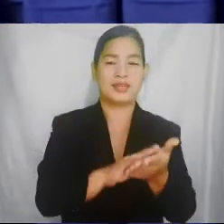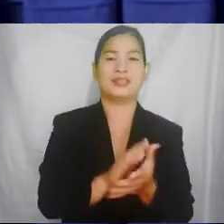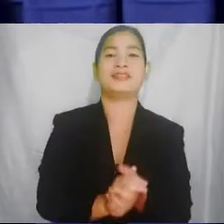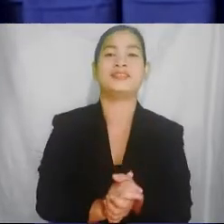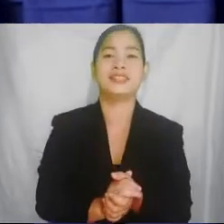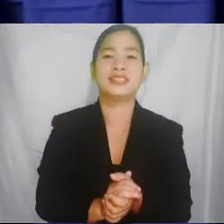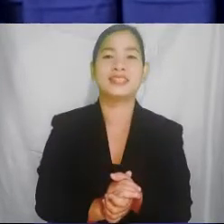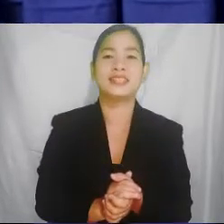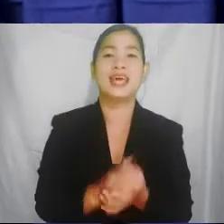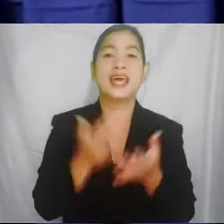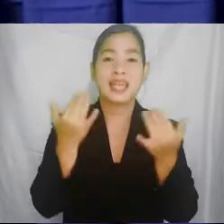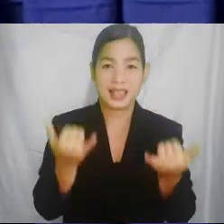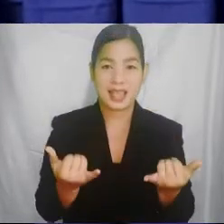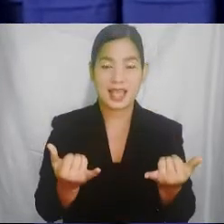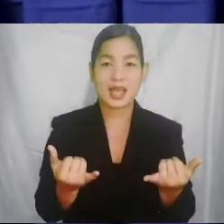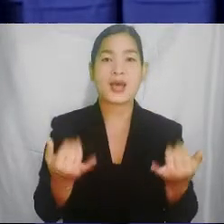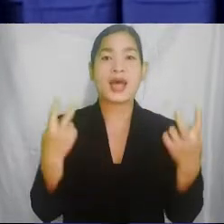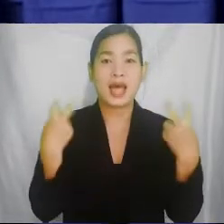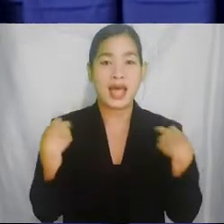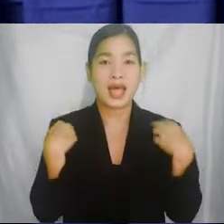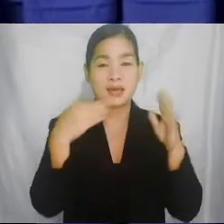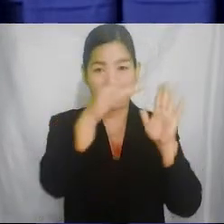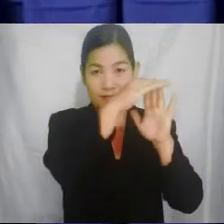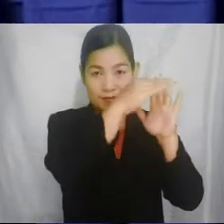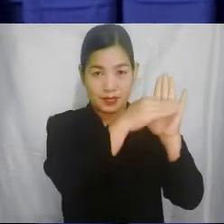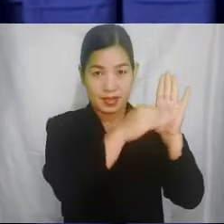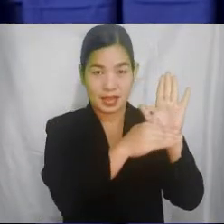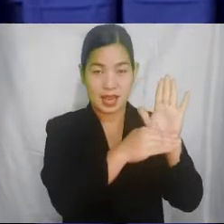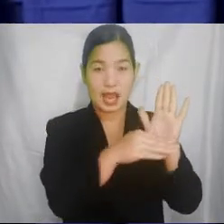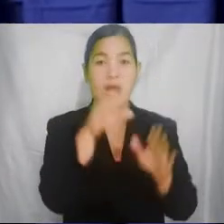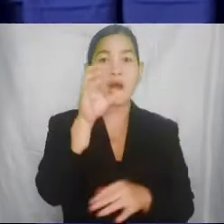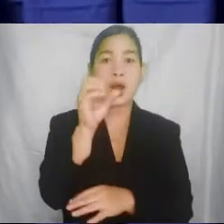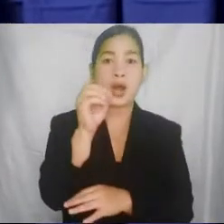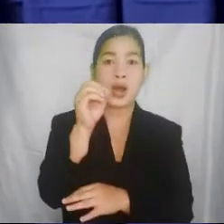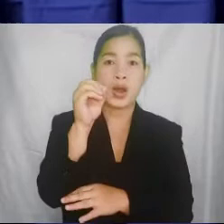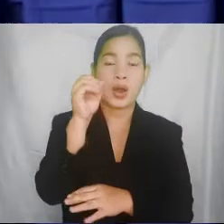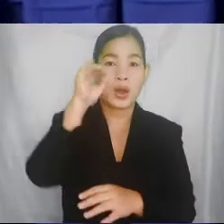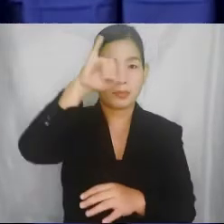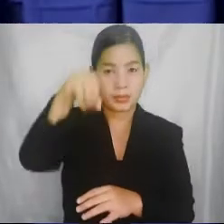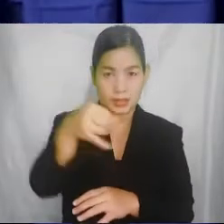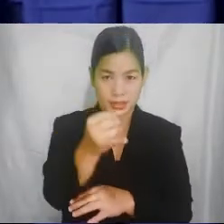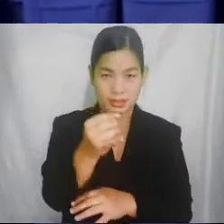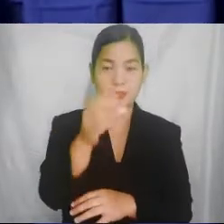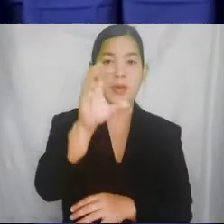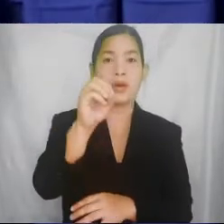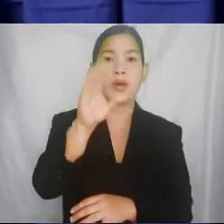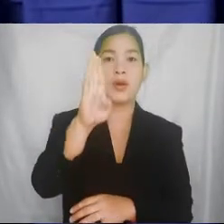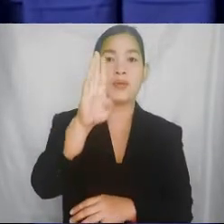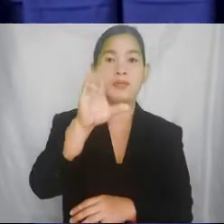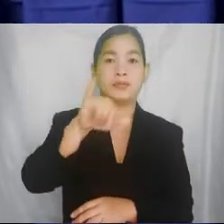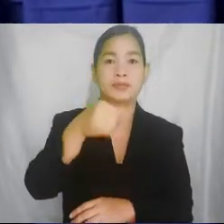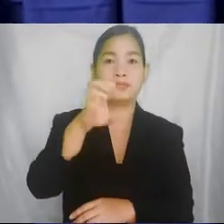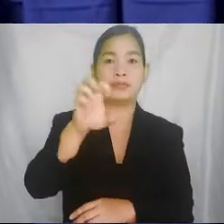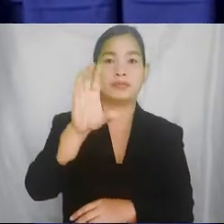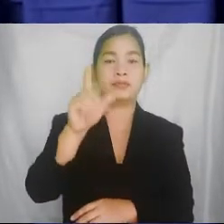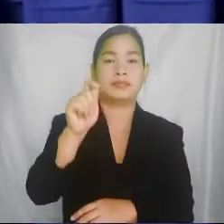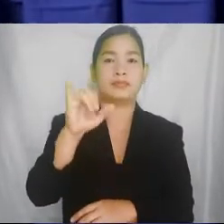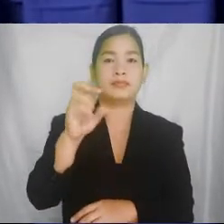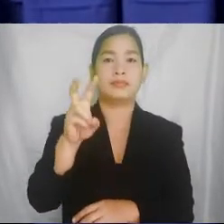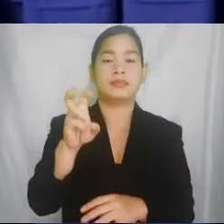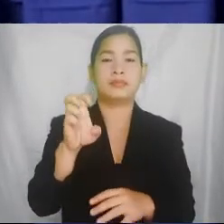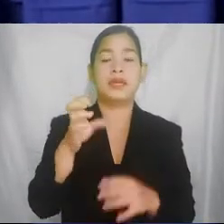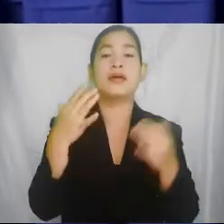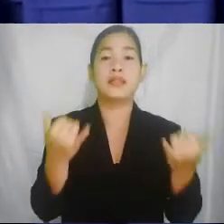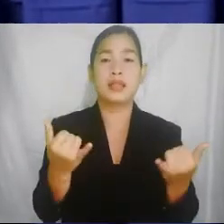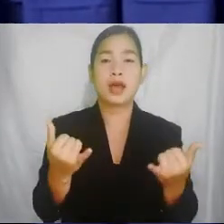Here are our learning objectives. Toward the end of this episode, we will be able to trace the historical